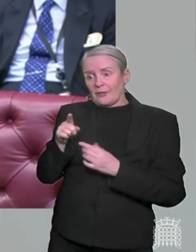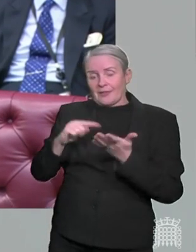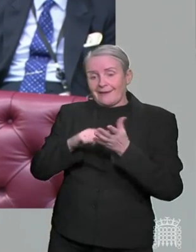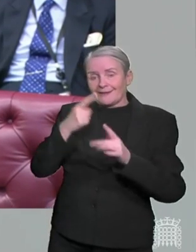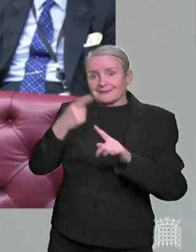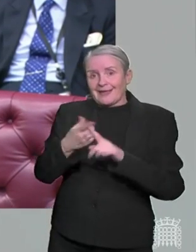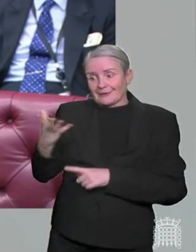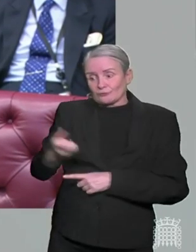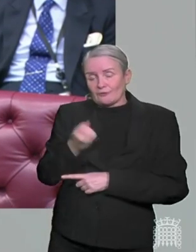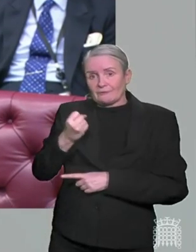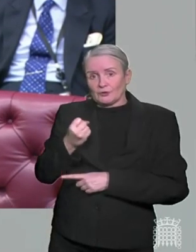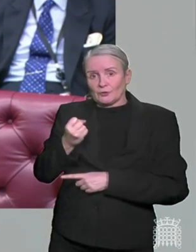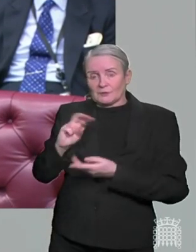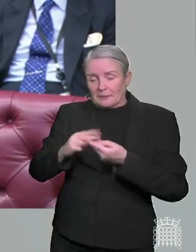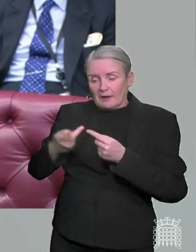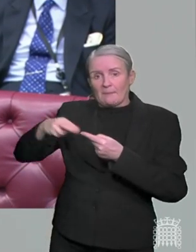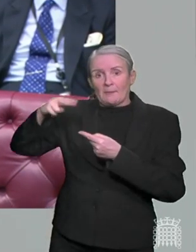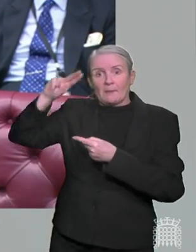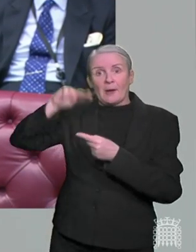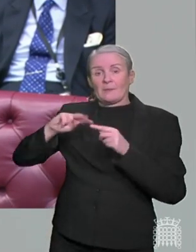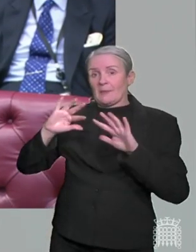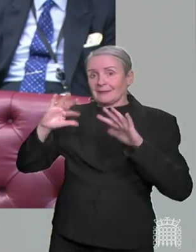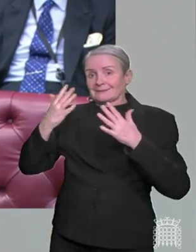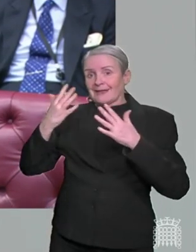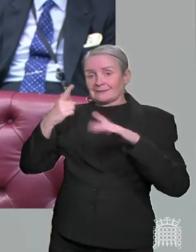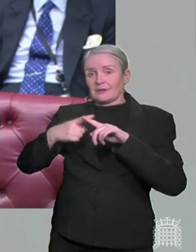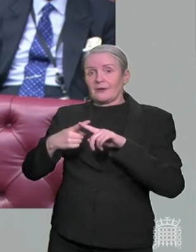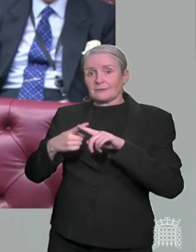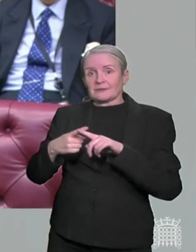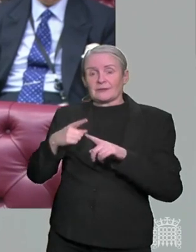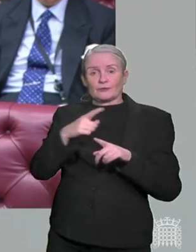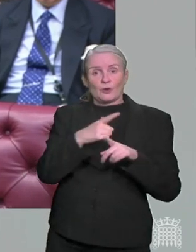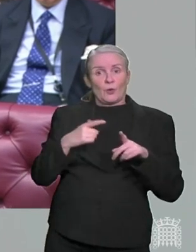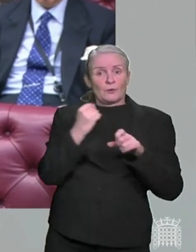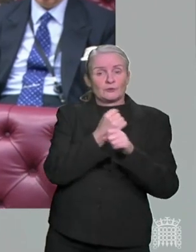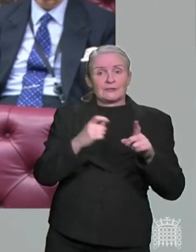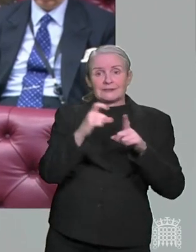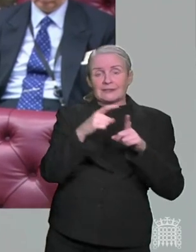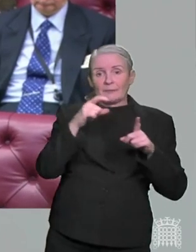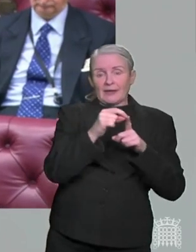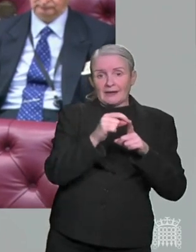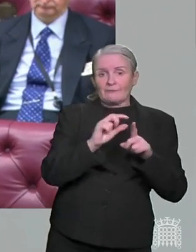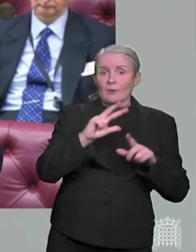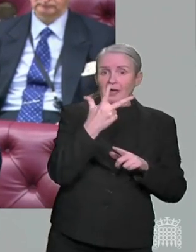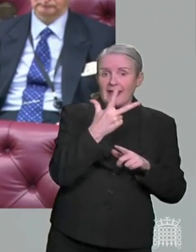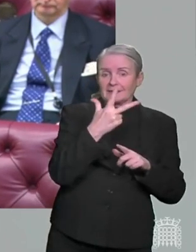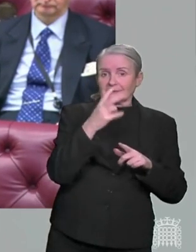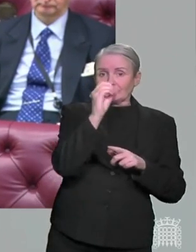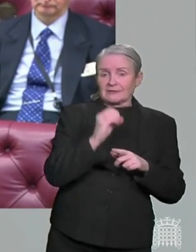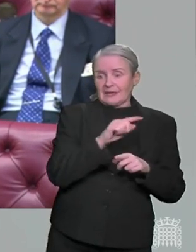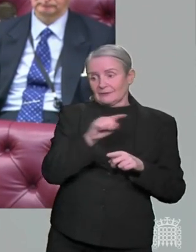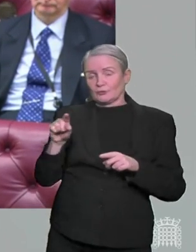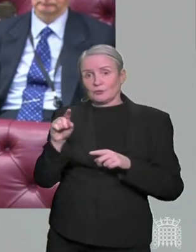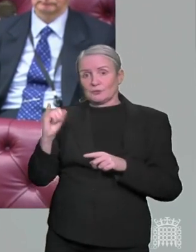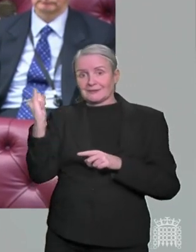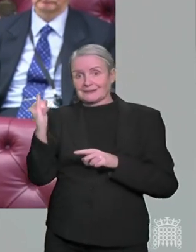revenue tenfold. So their ratio of tax to GDP has doubled from 8% to 16%, the highest in the region. That's a better thing to